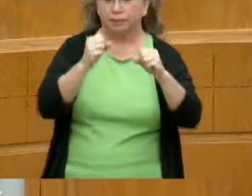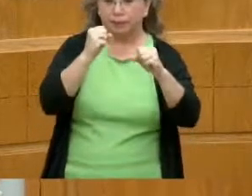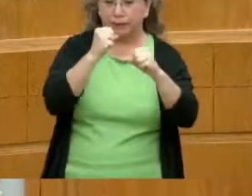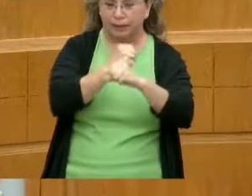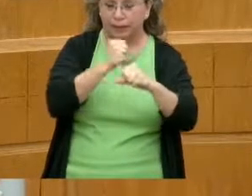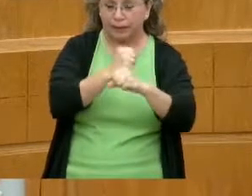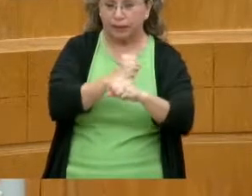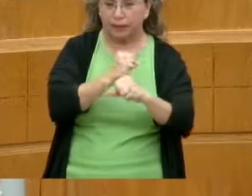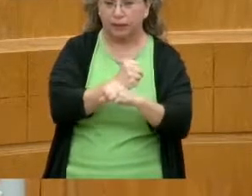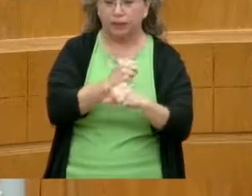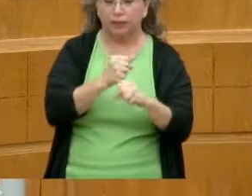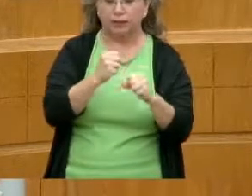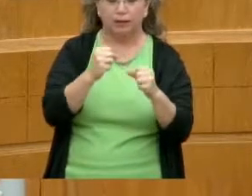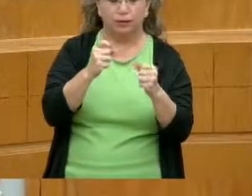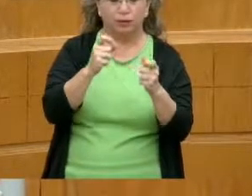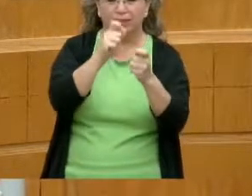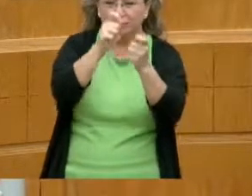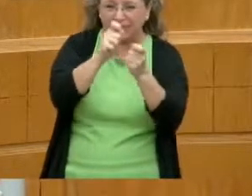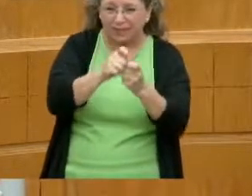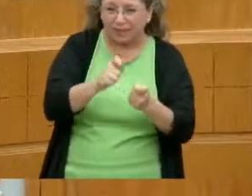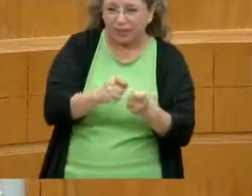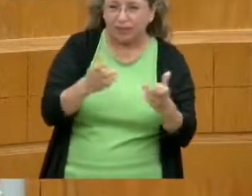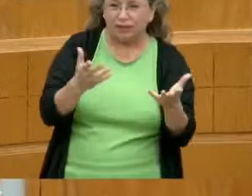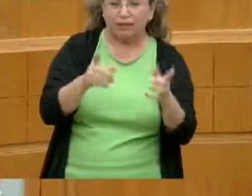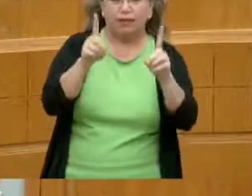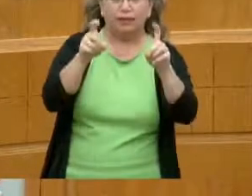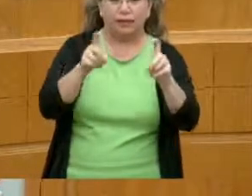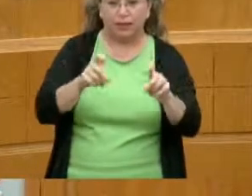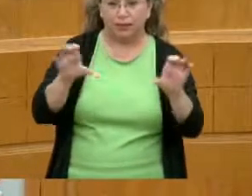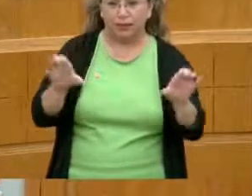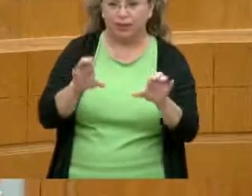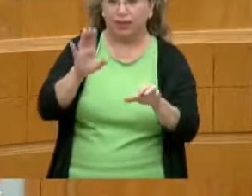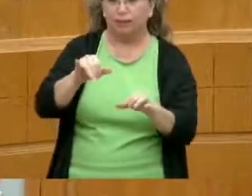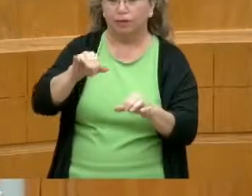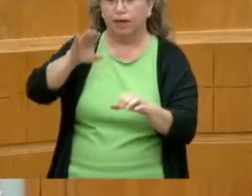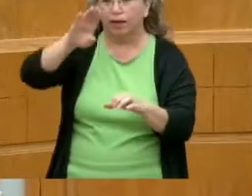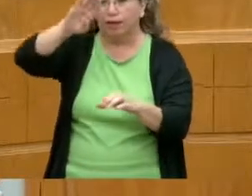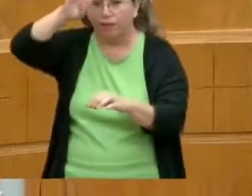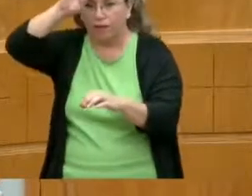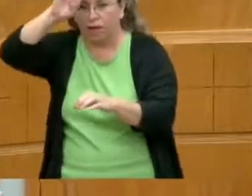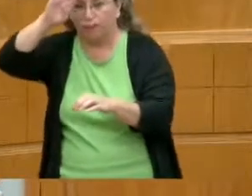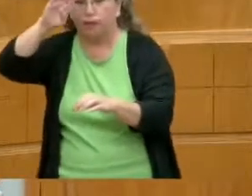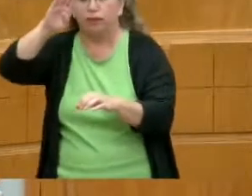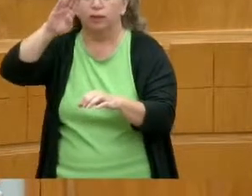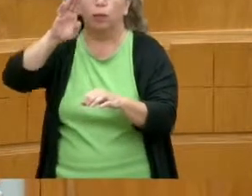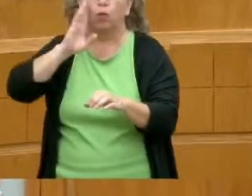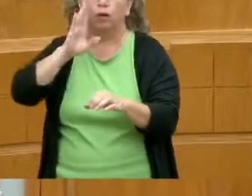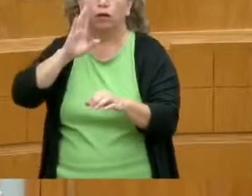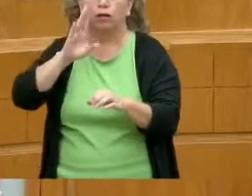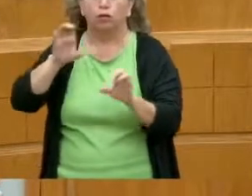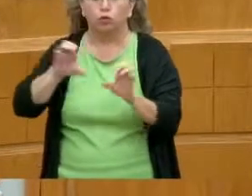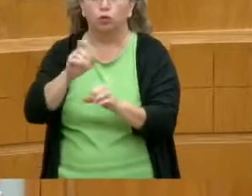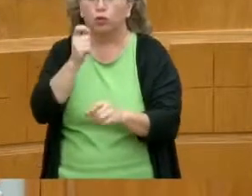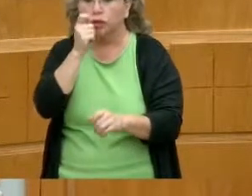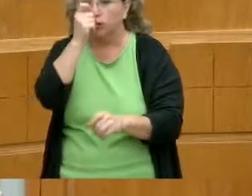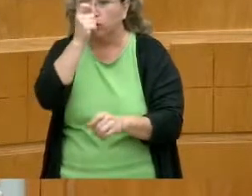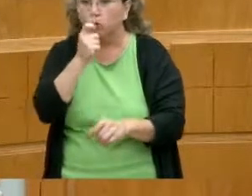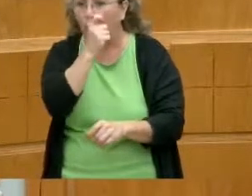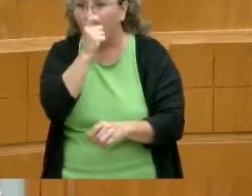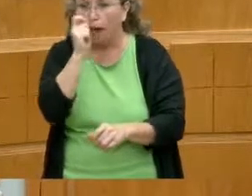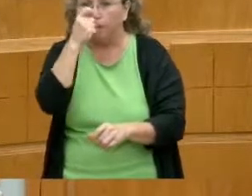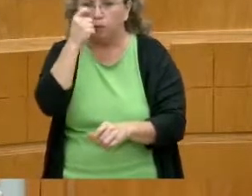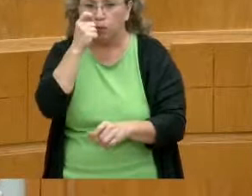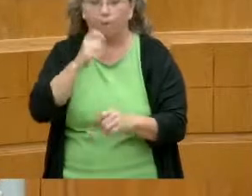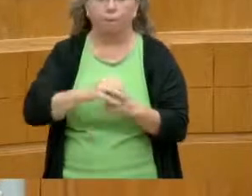of the details are that the testing is being done by the firefighter in terms of the swab, but the other partners that are helping the